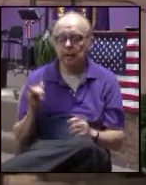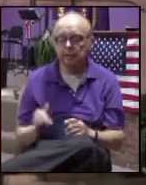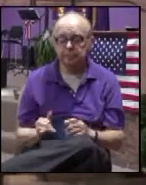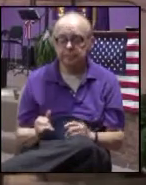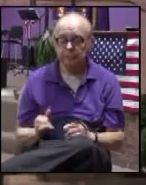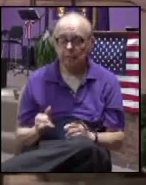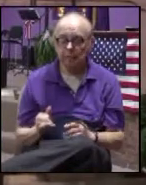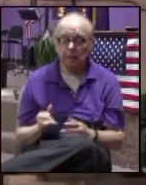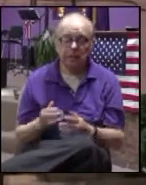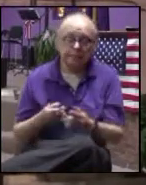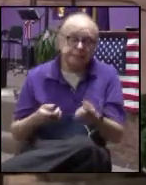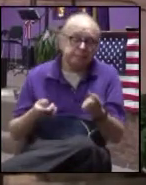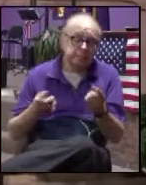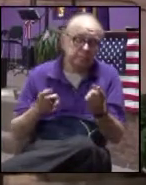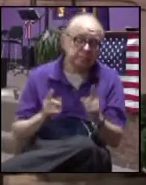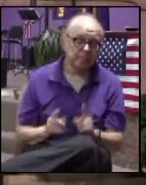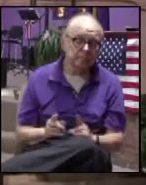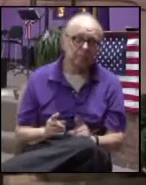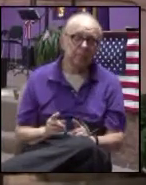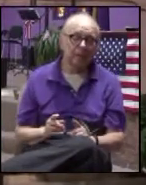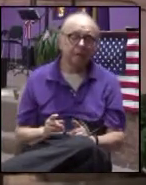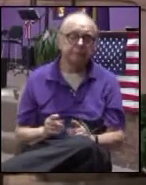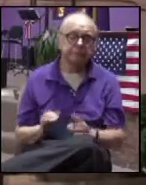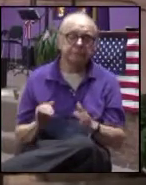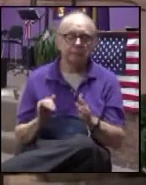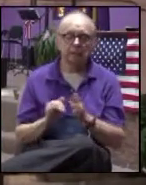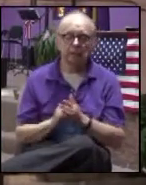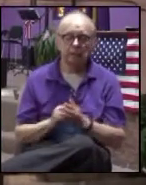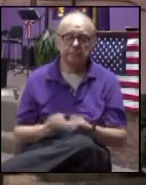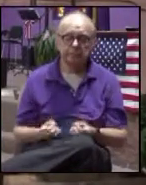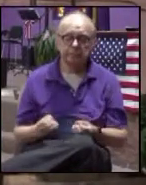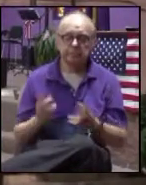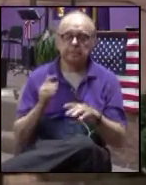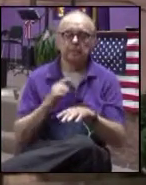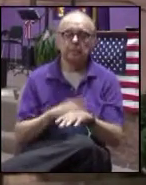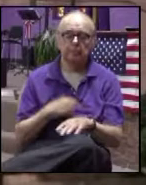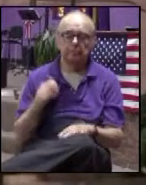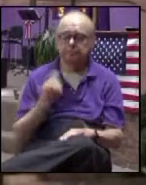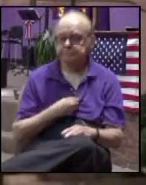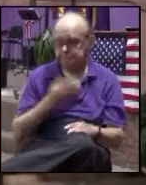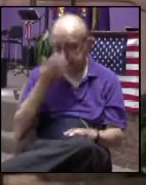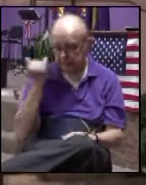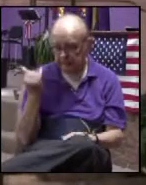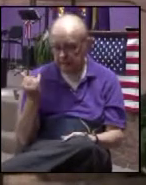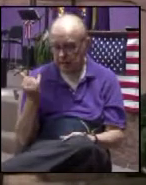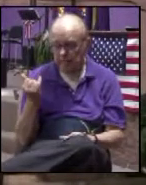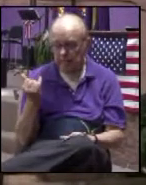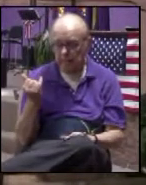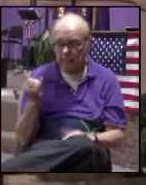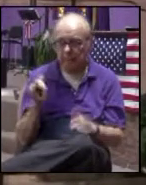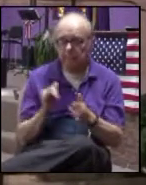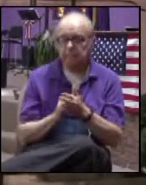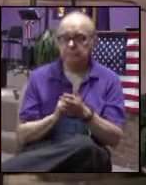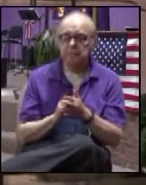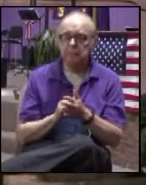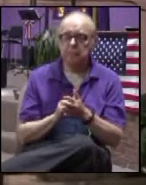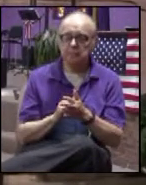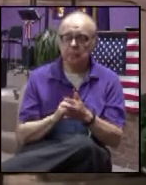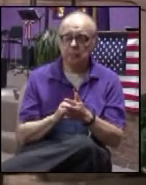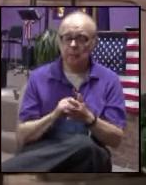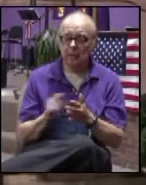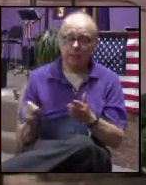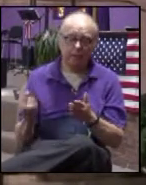so what ends up happening is that so many times we forget that there